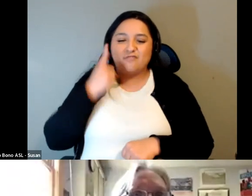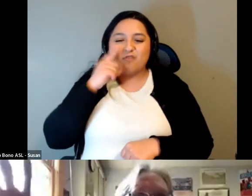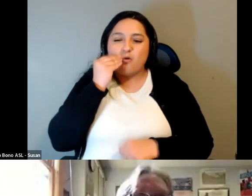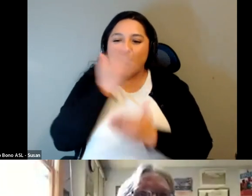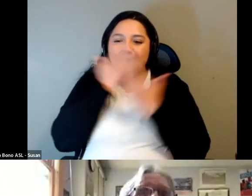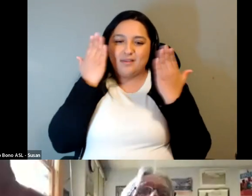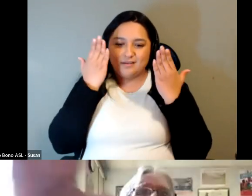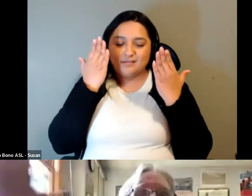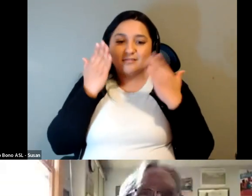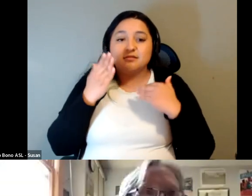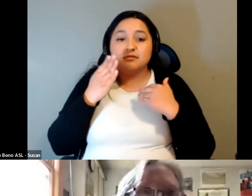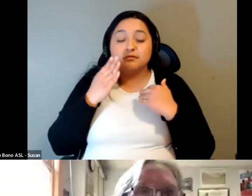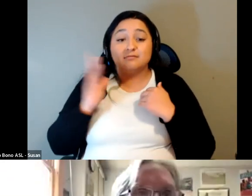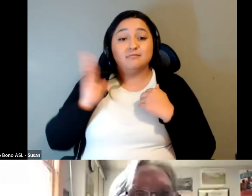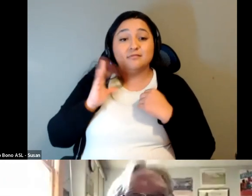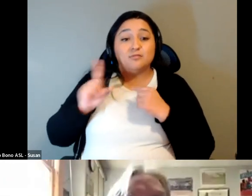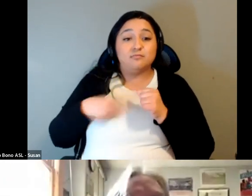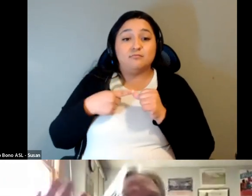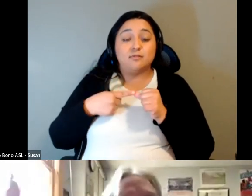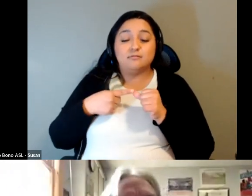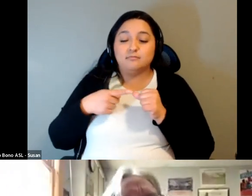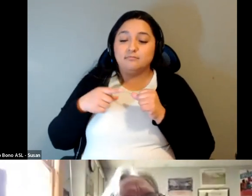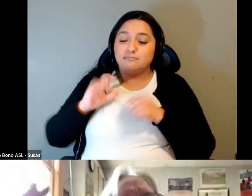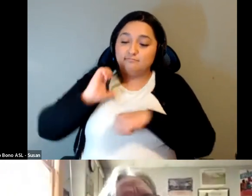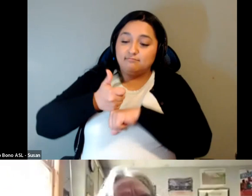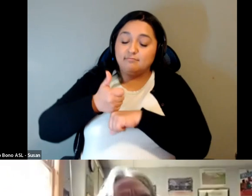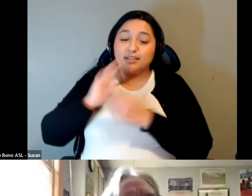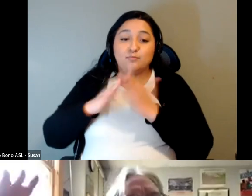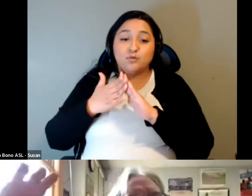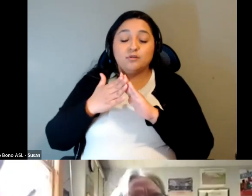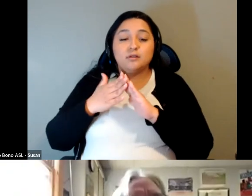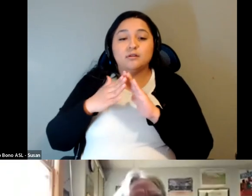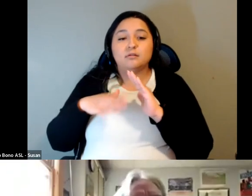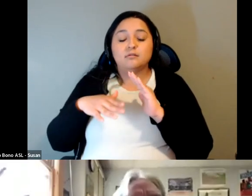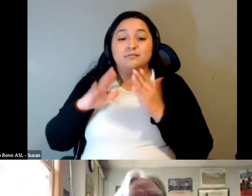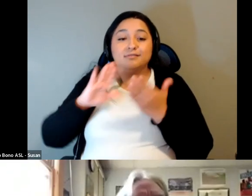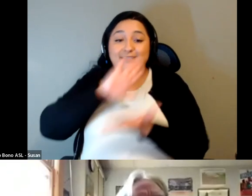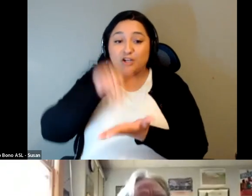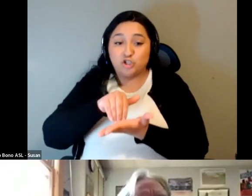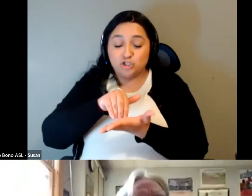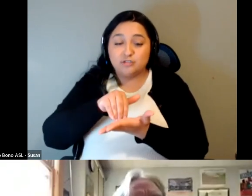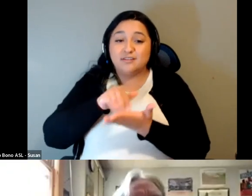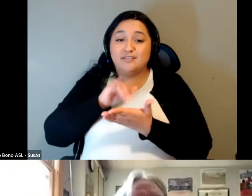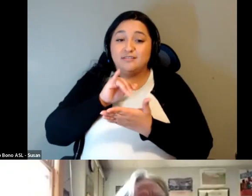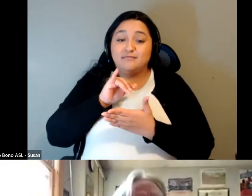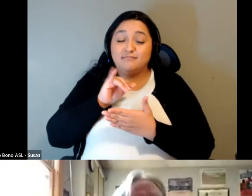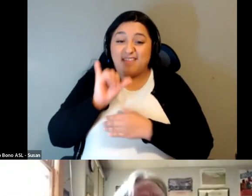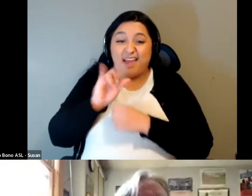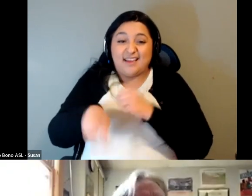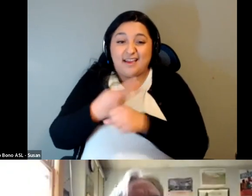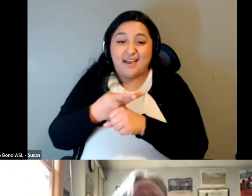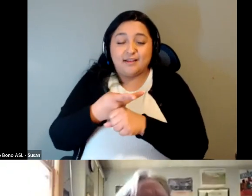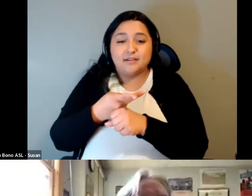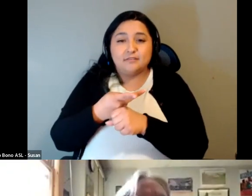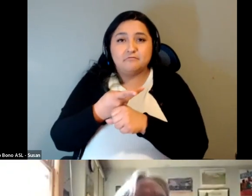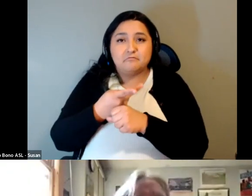when community health centers were first created. And a community advisory board, when you're doing community health centers, like that kind of